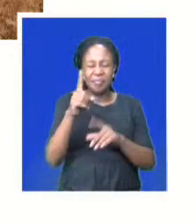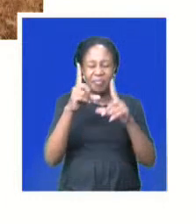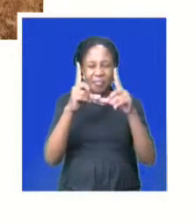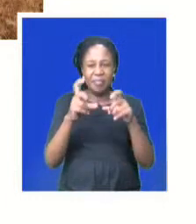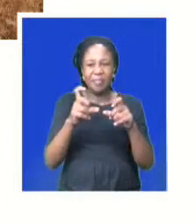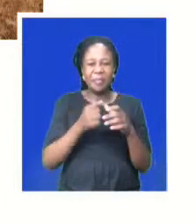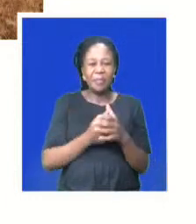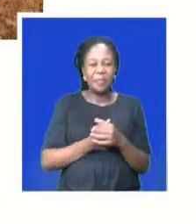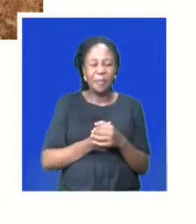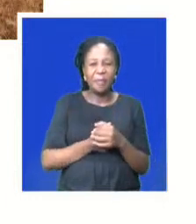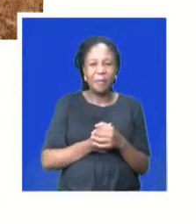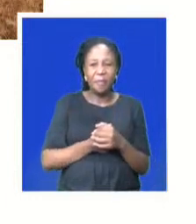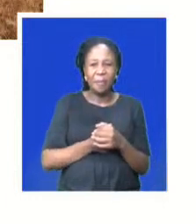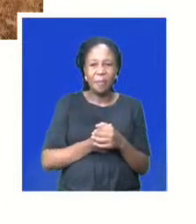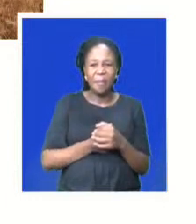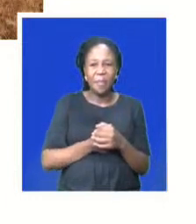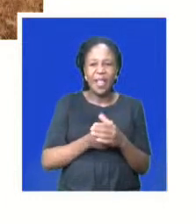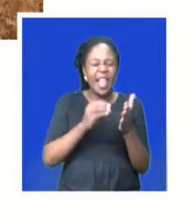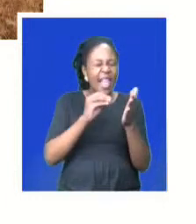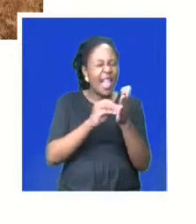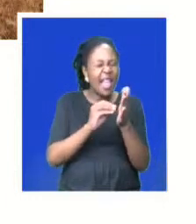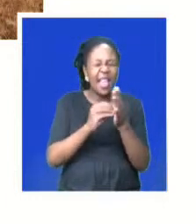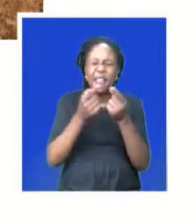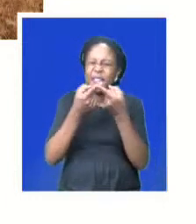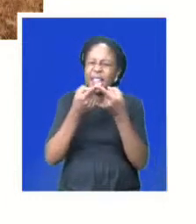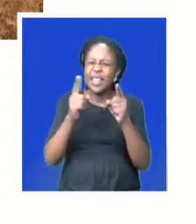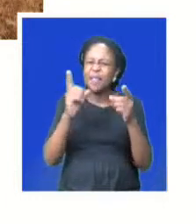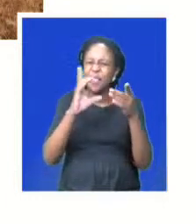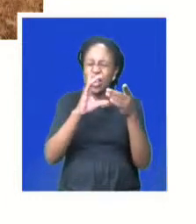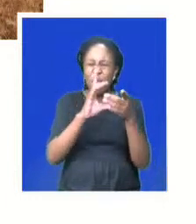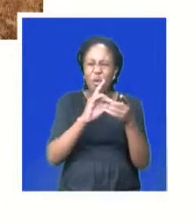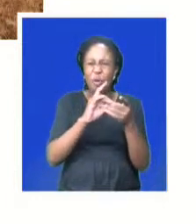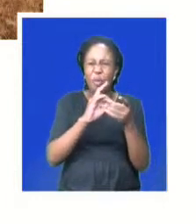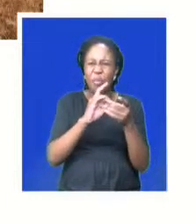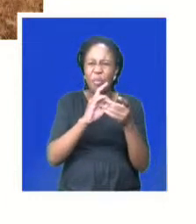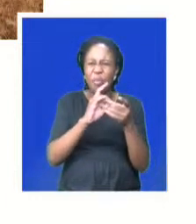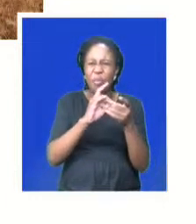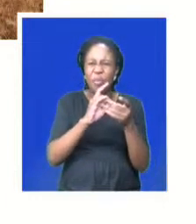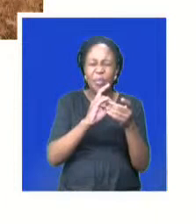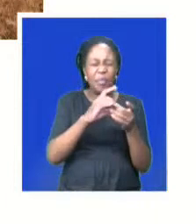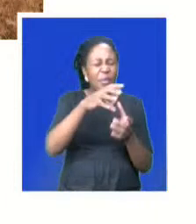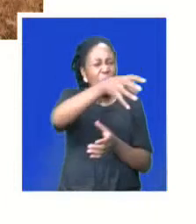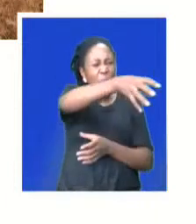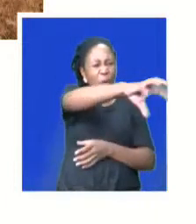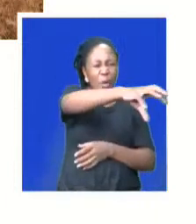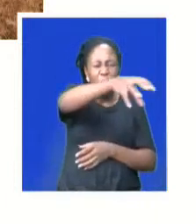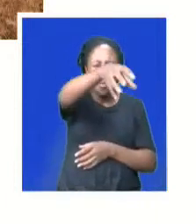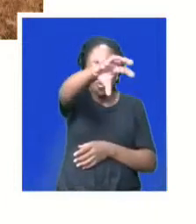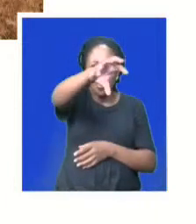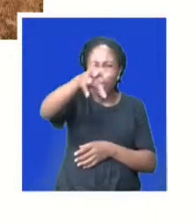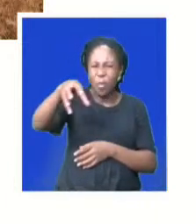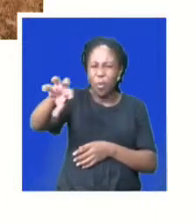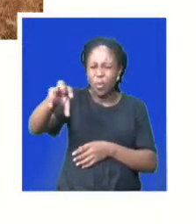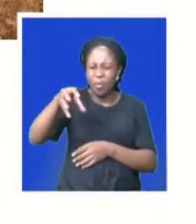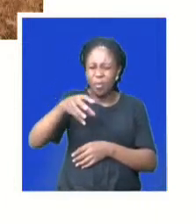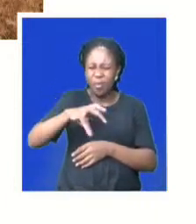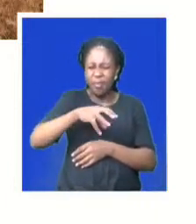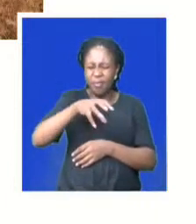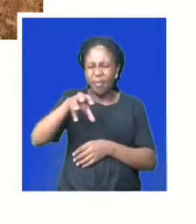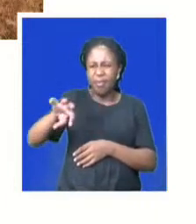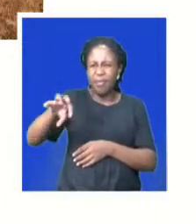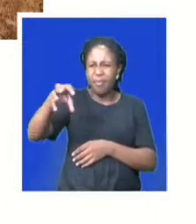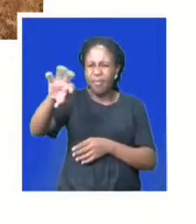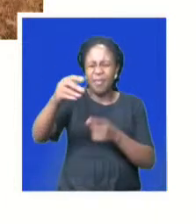are different homes. Here is a home over there. There is a home over there. Here is a home